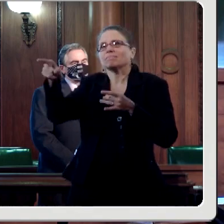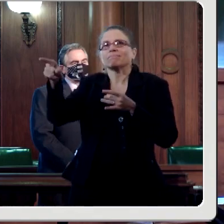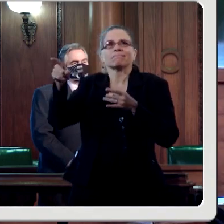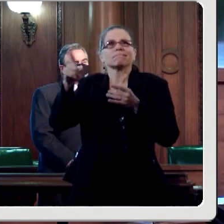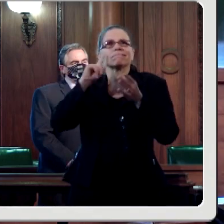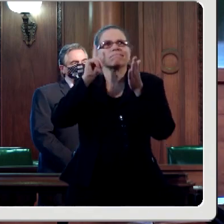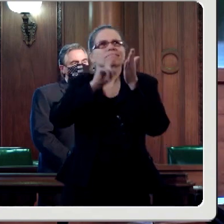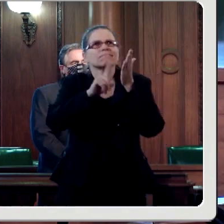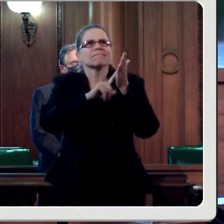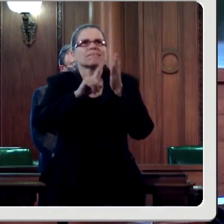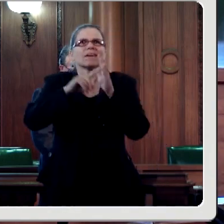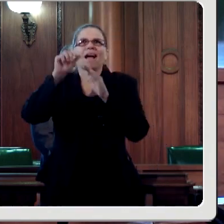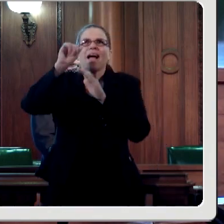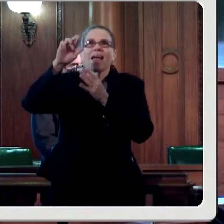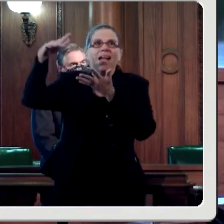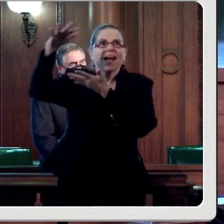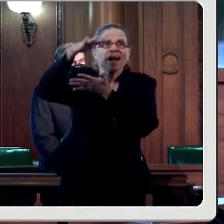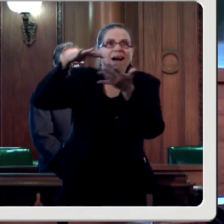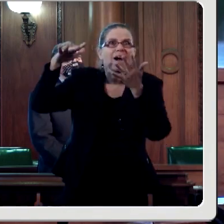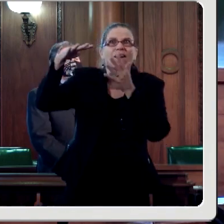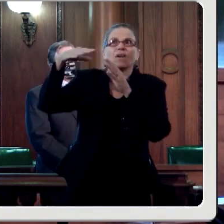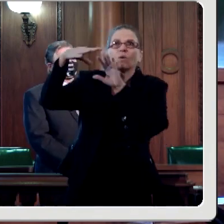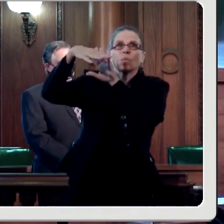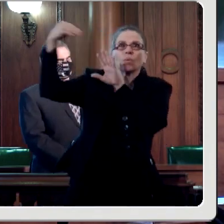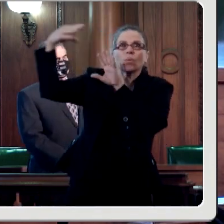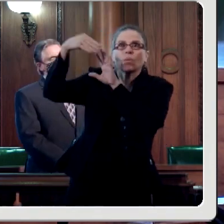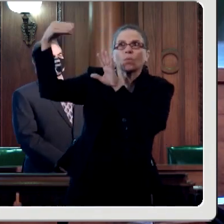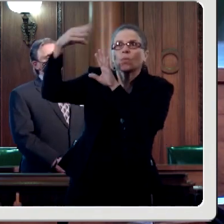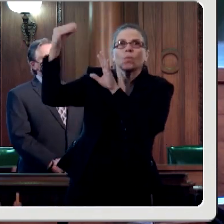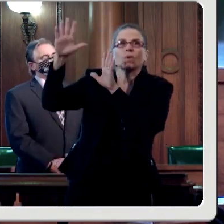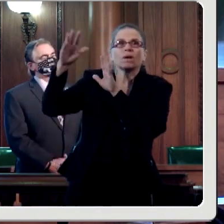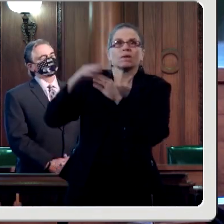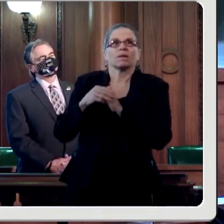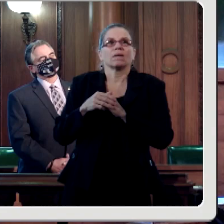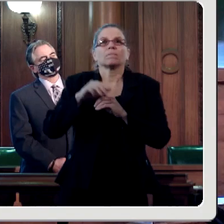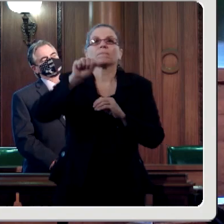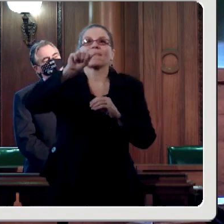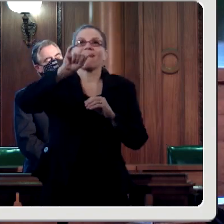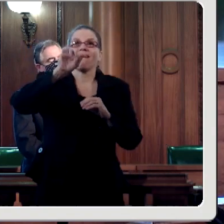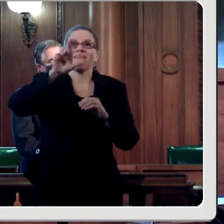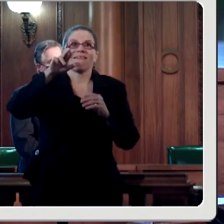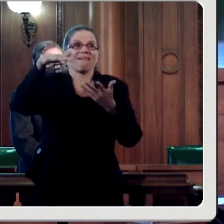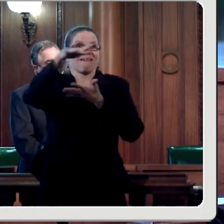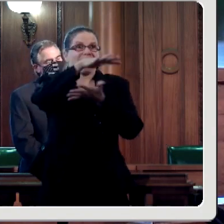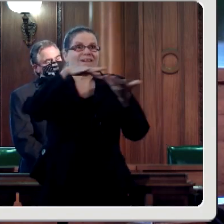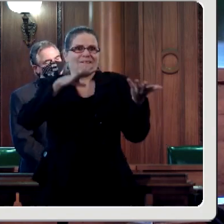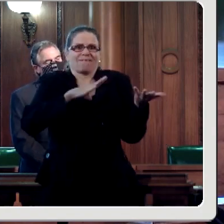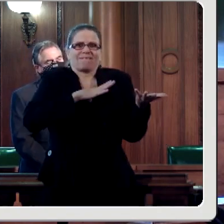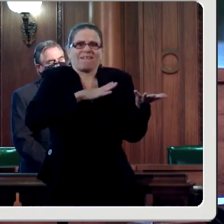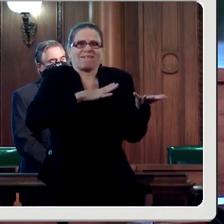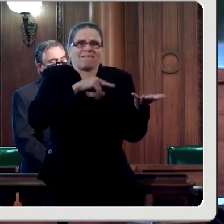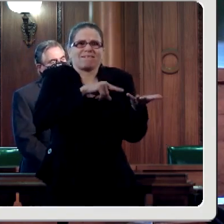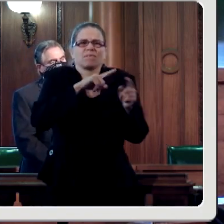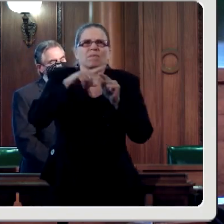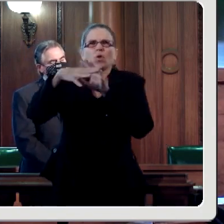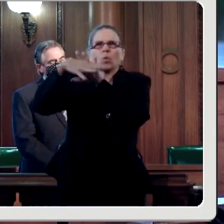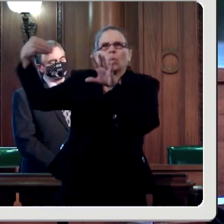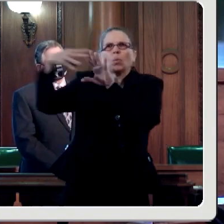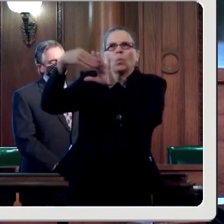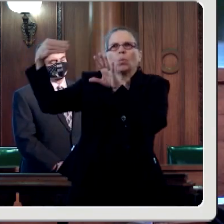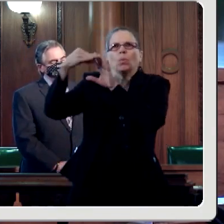an air quality issue. We're just checking our ventilation systems in light of how serious this pandemic is,